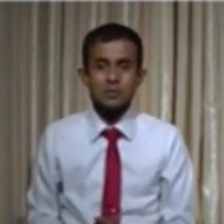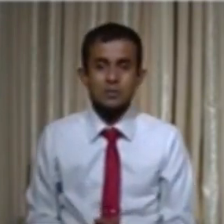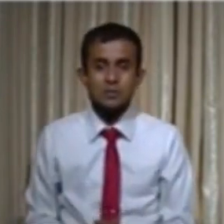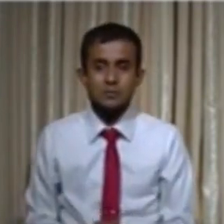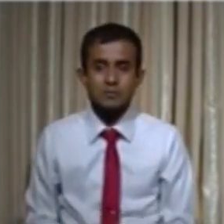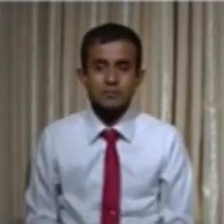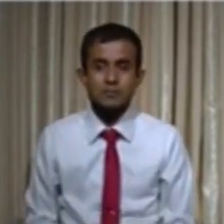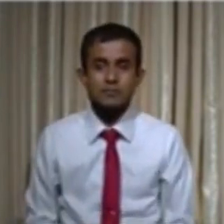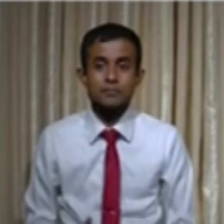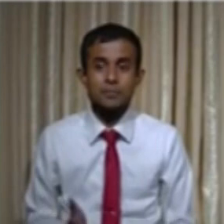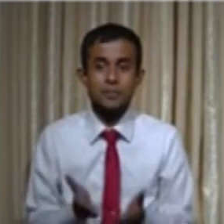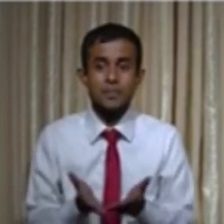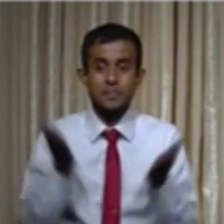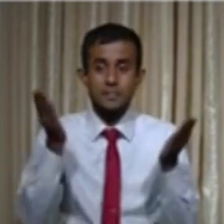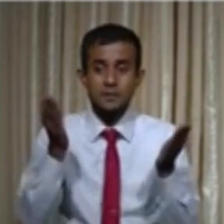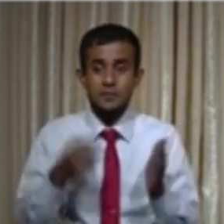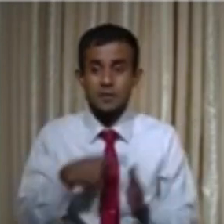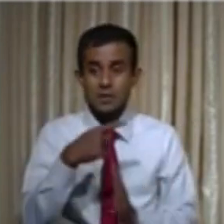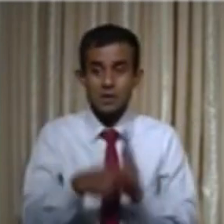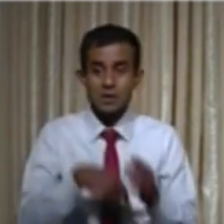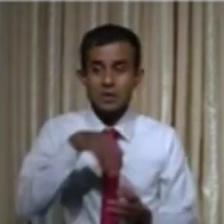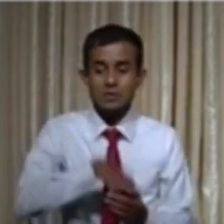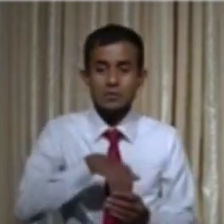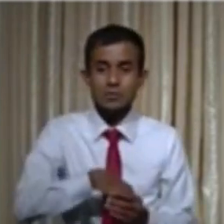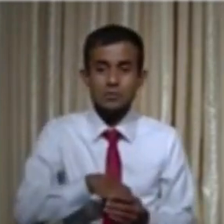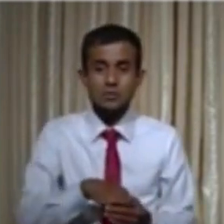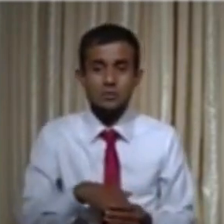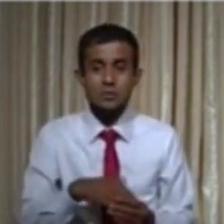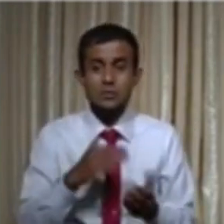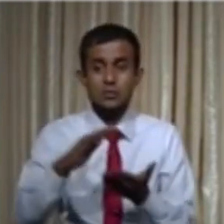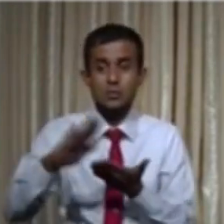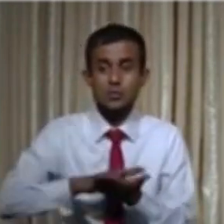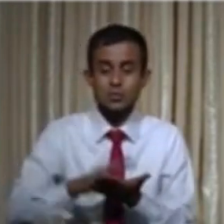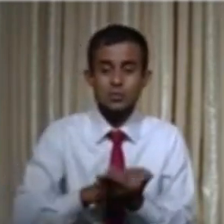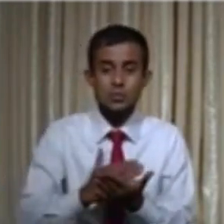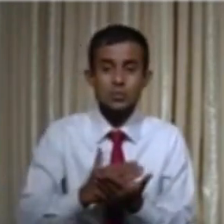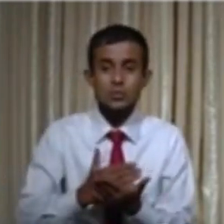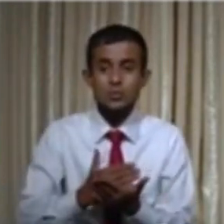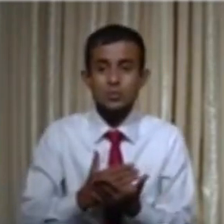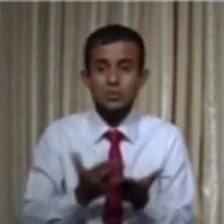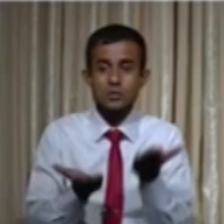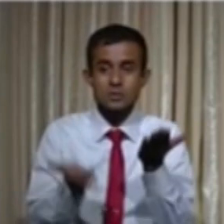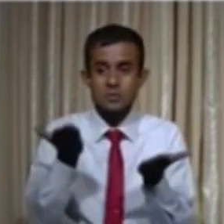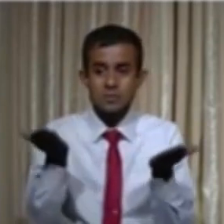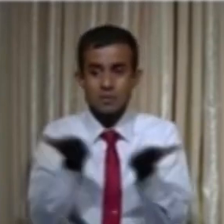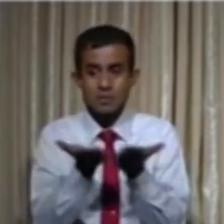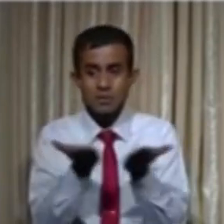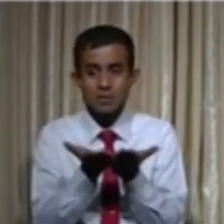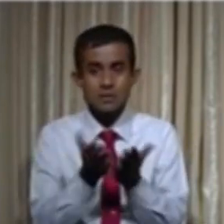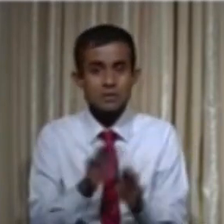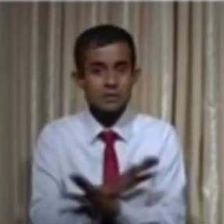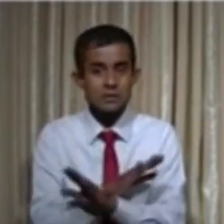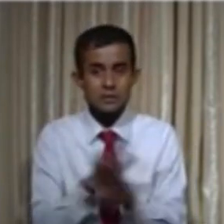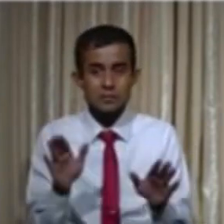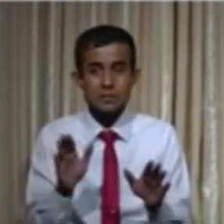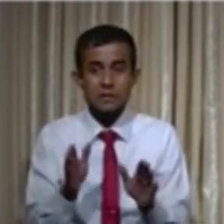Lanka. India's only concern is that no other superpower or no other power